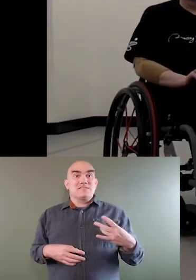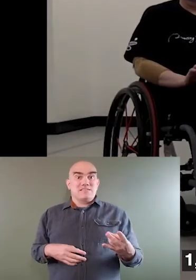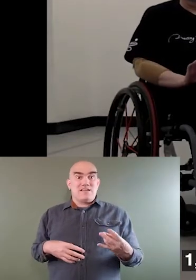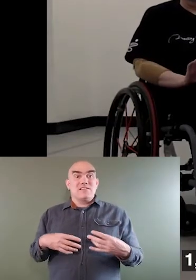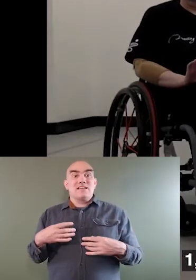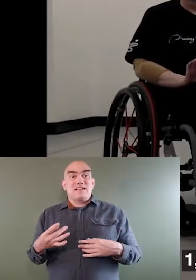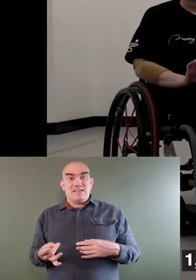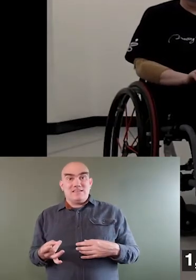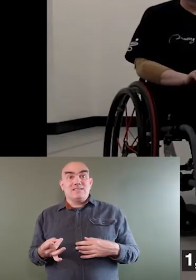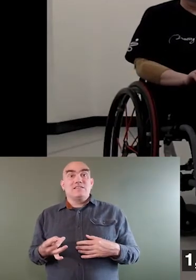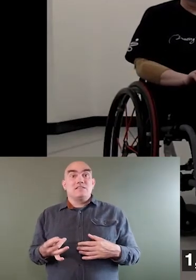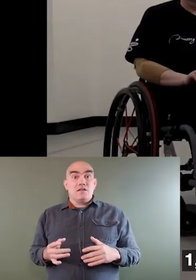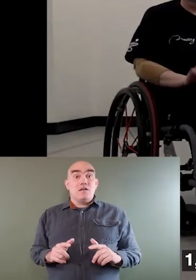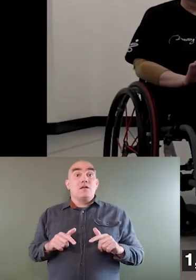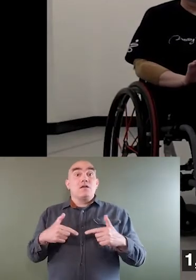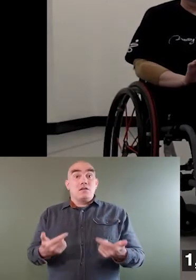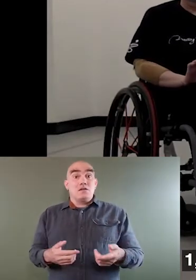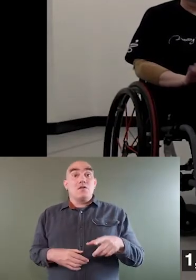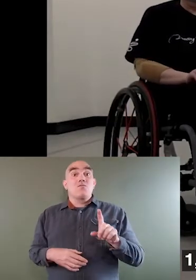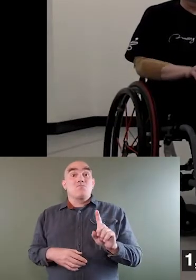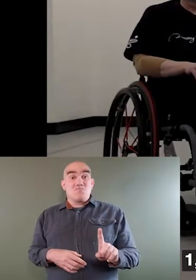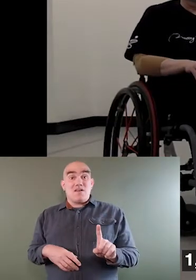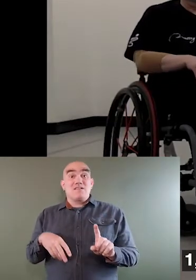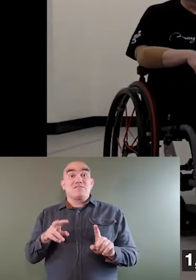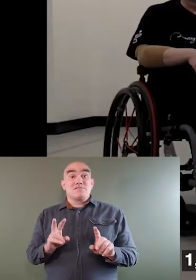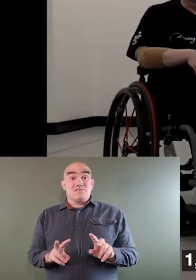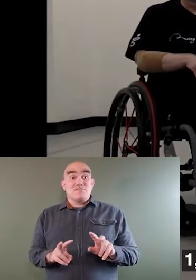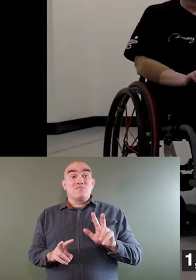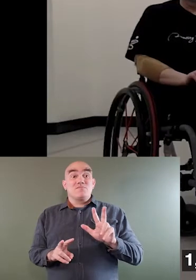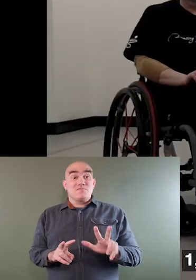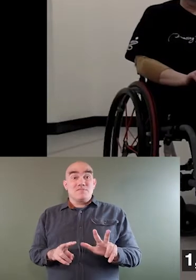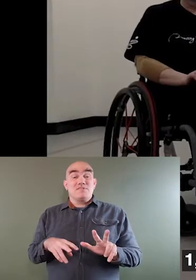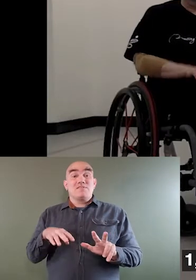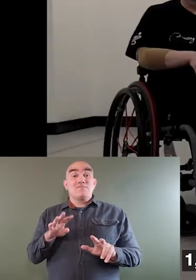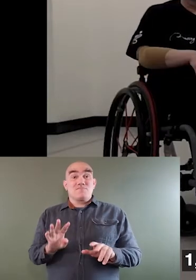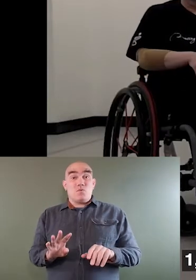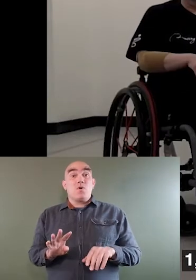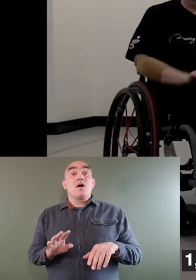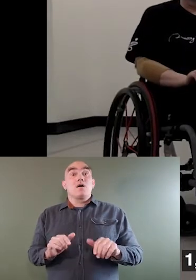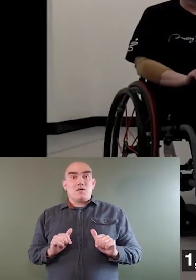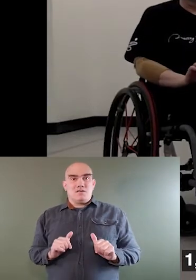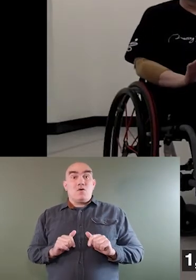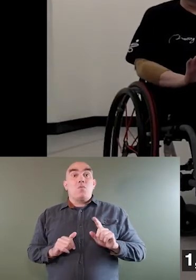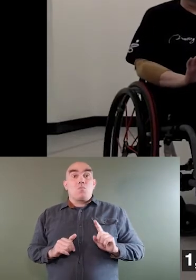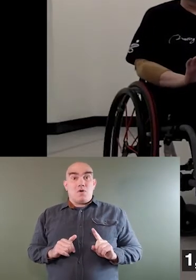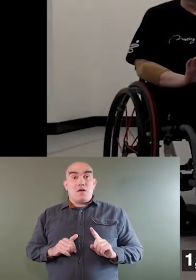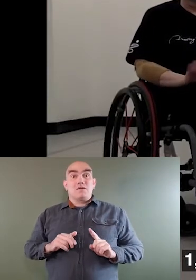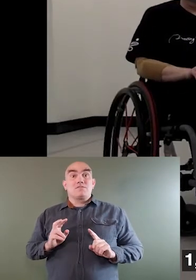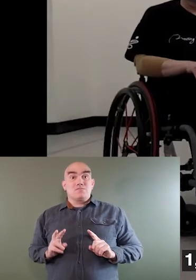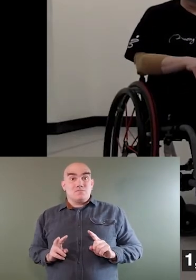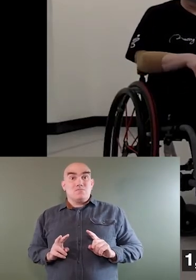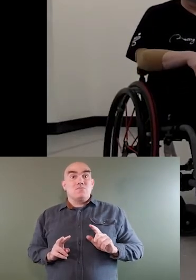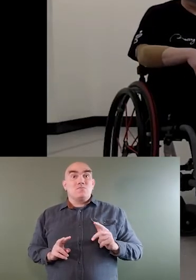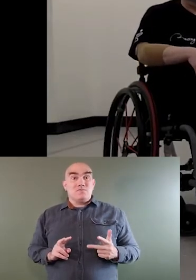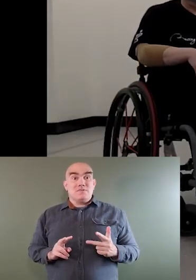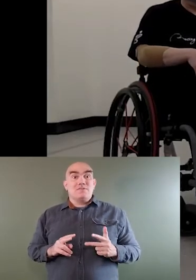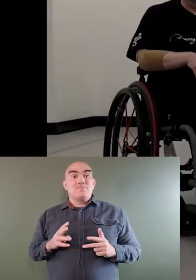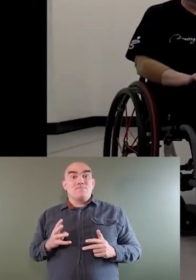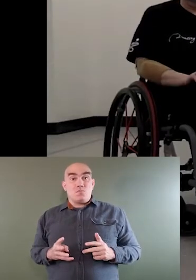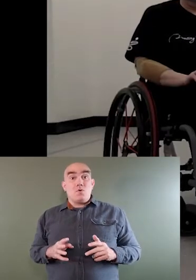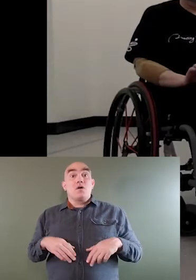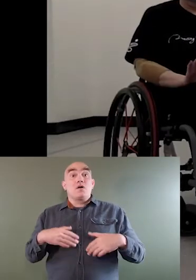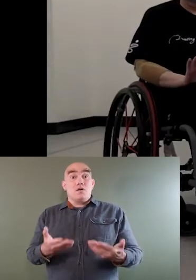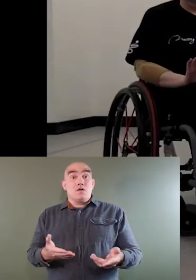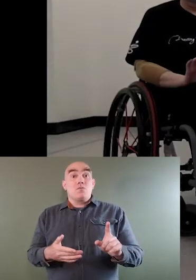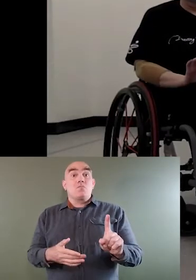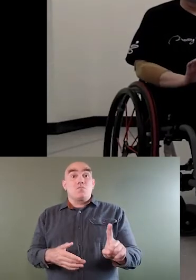front. 1, 2, 3, 4, 4 back. 2, 3, 4, 2 front. 2 back.